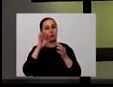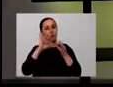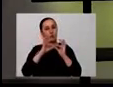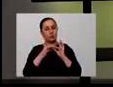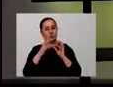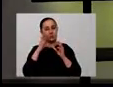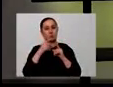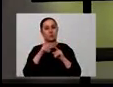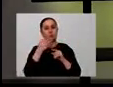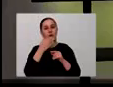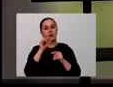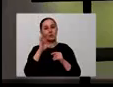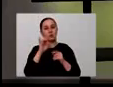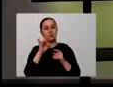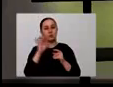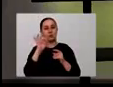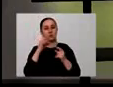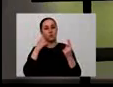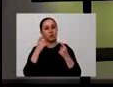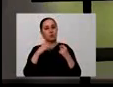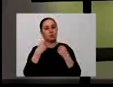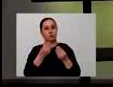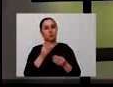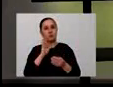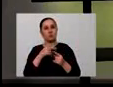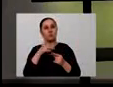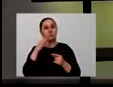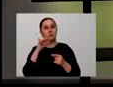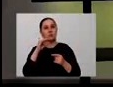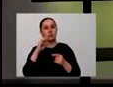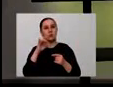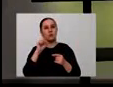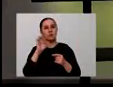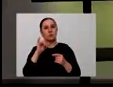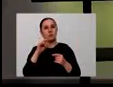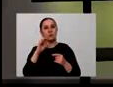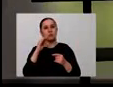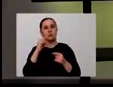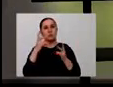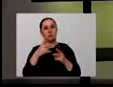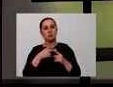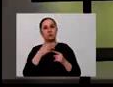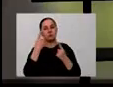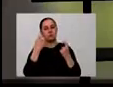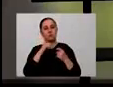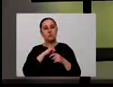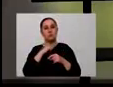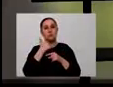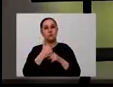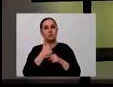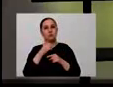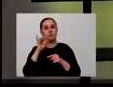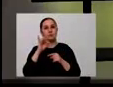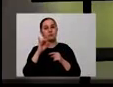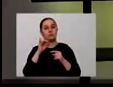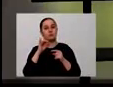bilan ushbu asar haqida ma'lumotlar berib o'taman. Fitrat Abul Fayzxon fojiyasi uchun Buxoro tarixidagi o'ta ziddiyatli